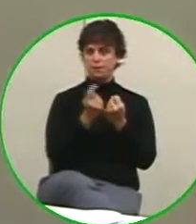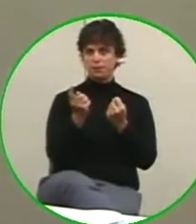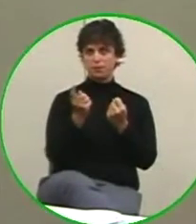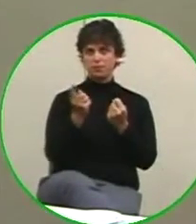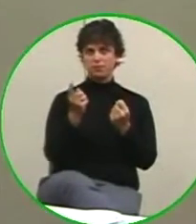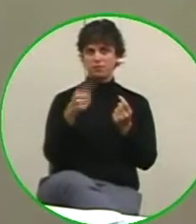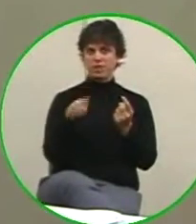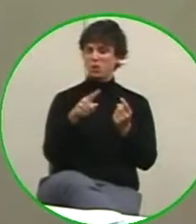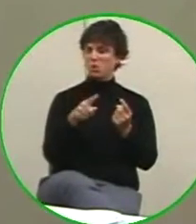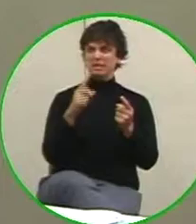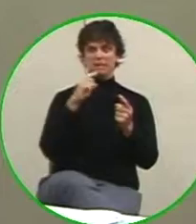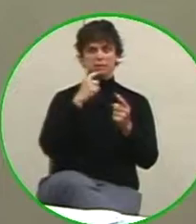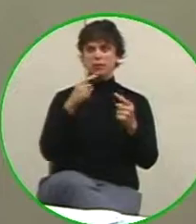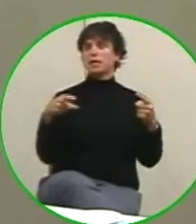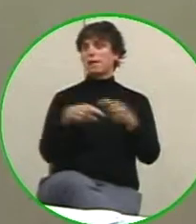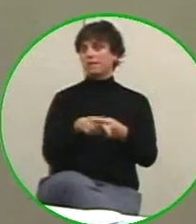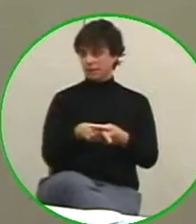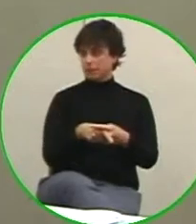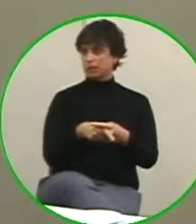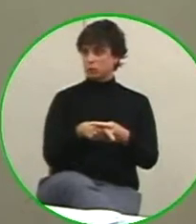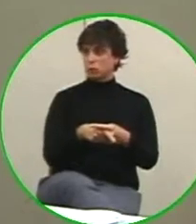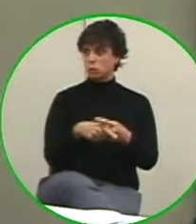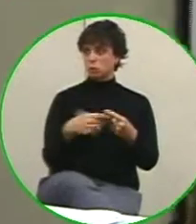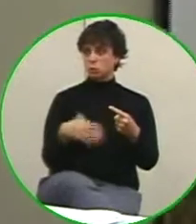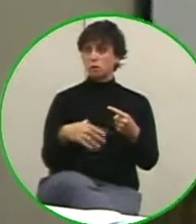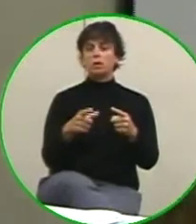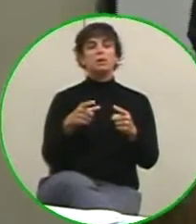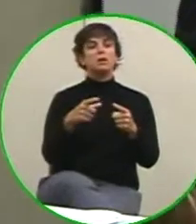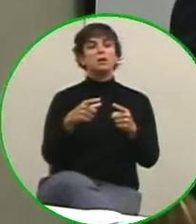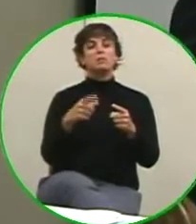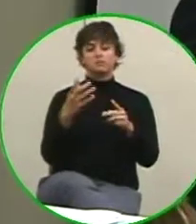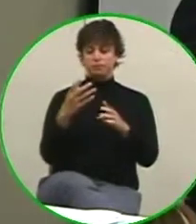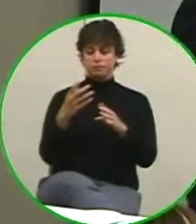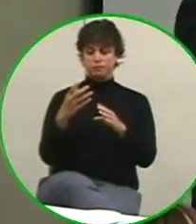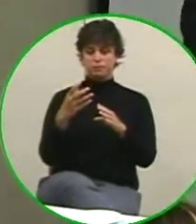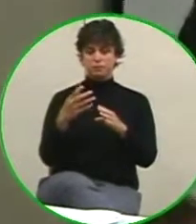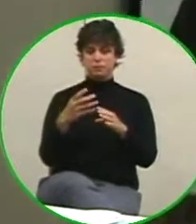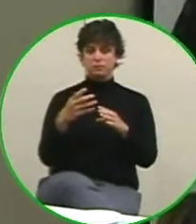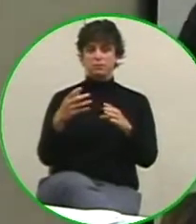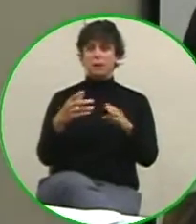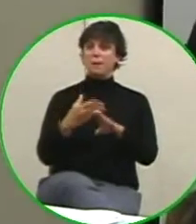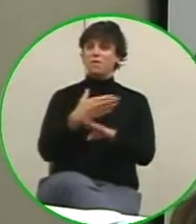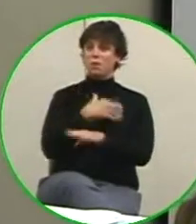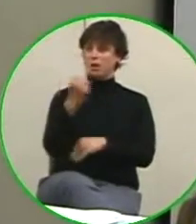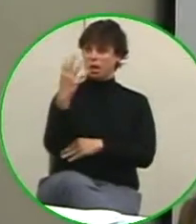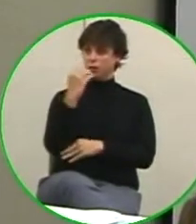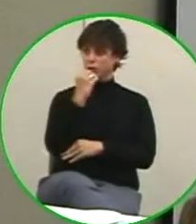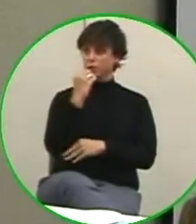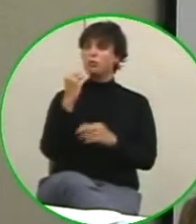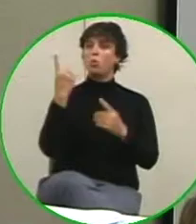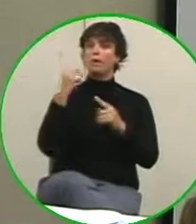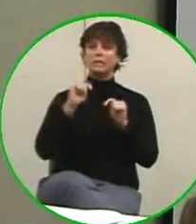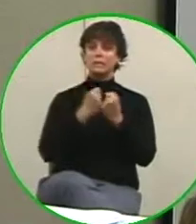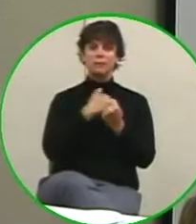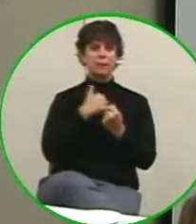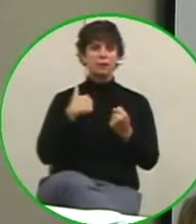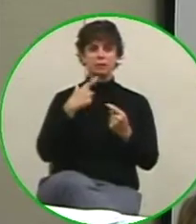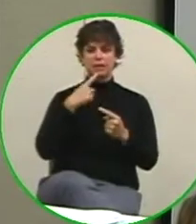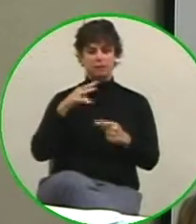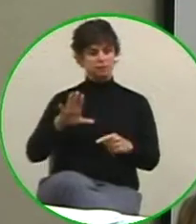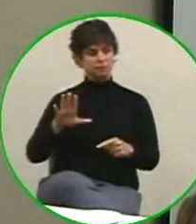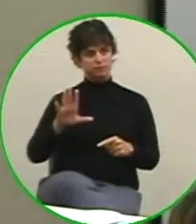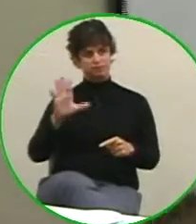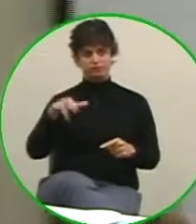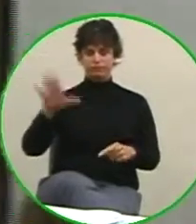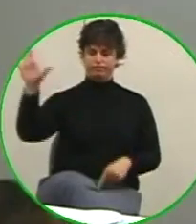serious conflict. Before lunch, one of the team members says, I have